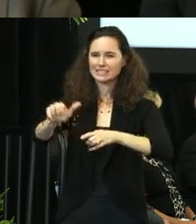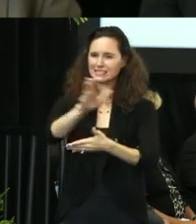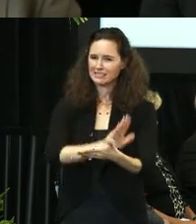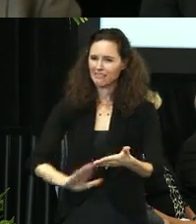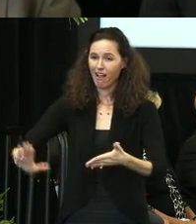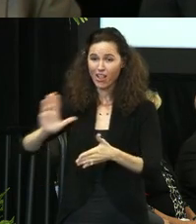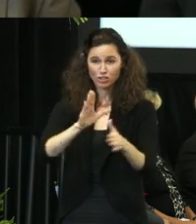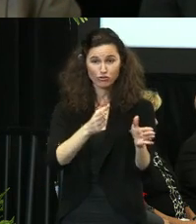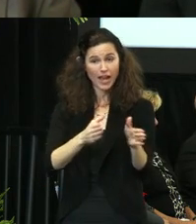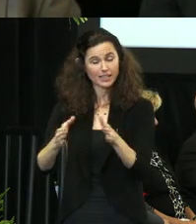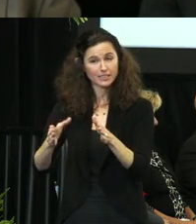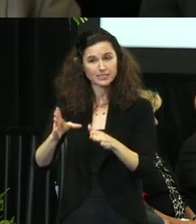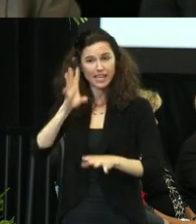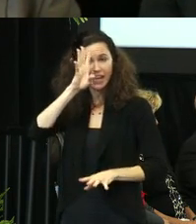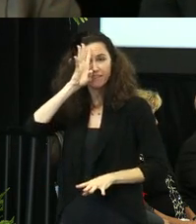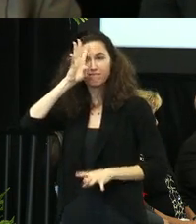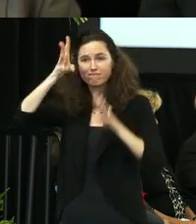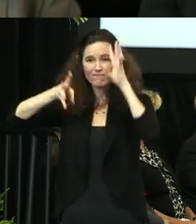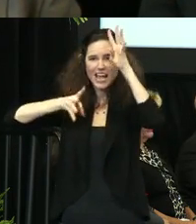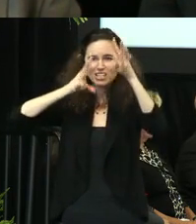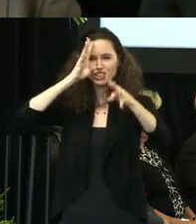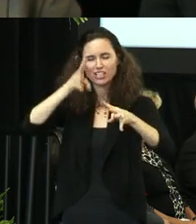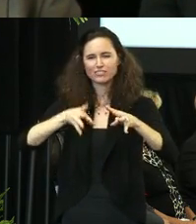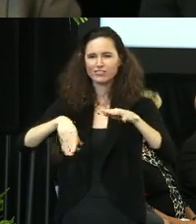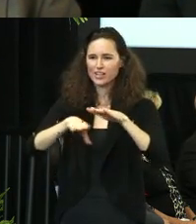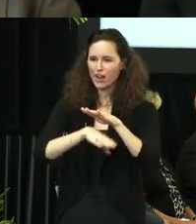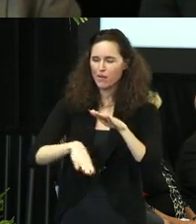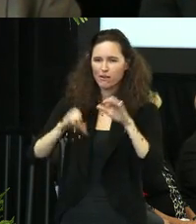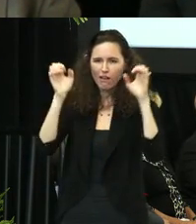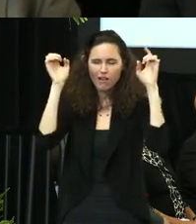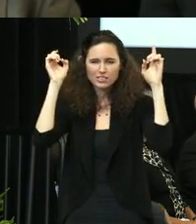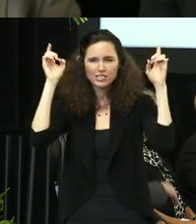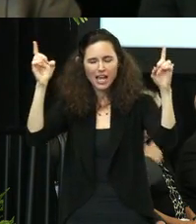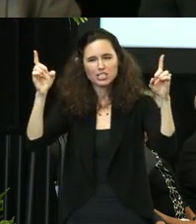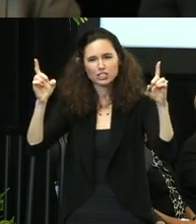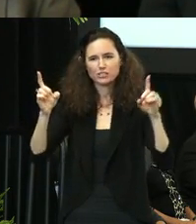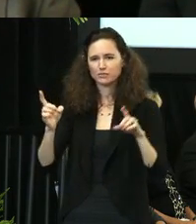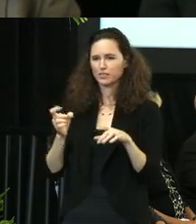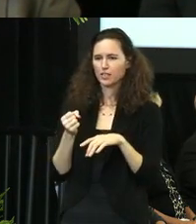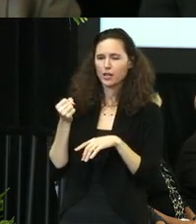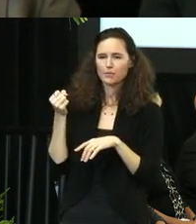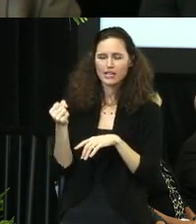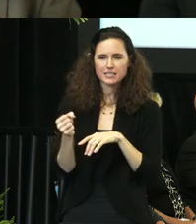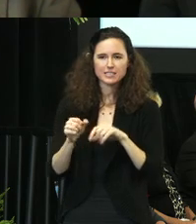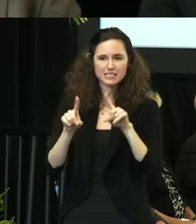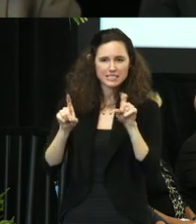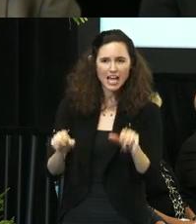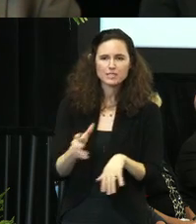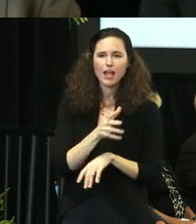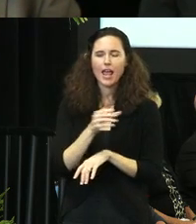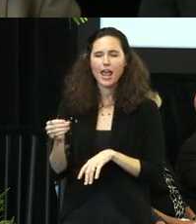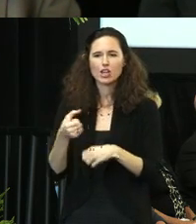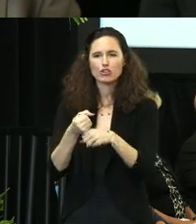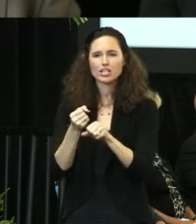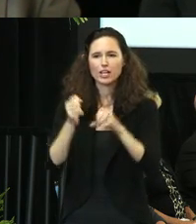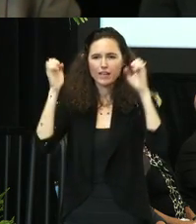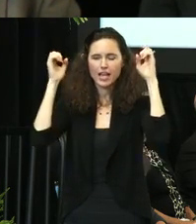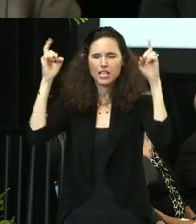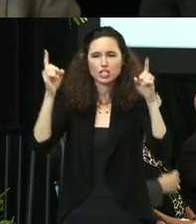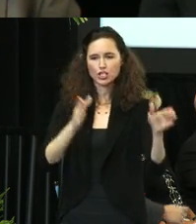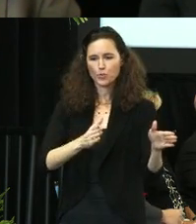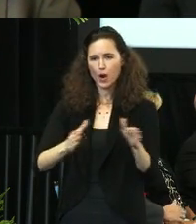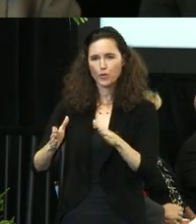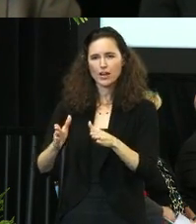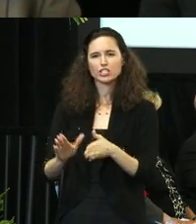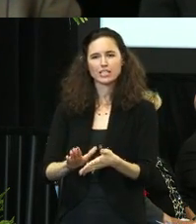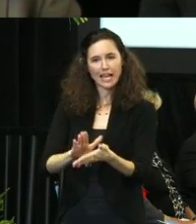readiness, innovation in developmental education, placement assessment, and the creation of the Educator Preparation